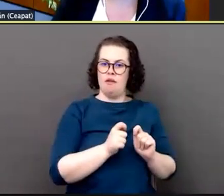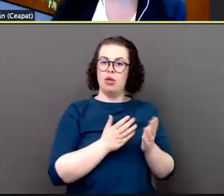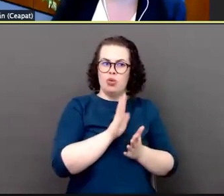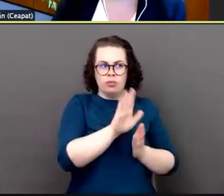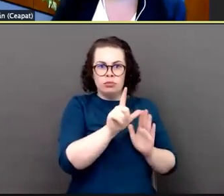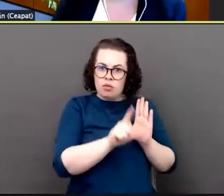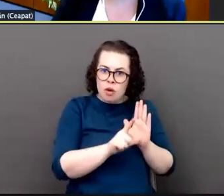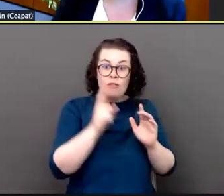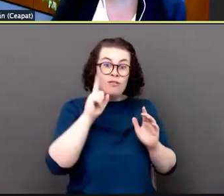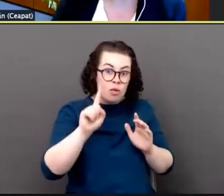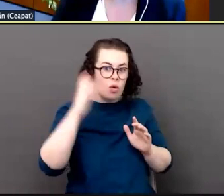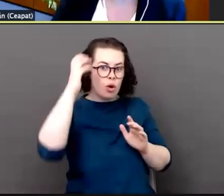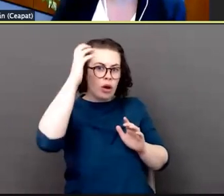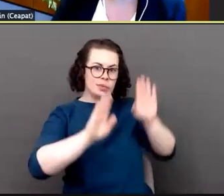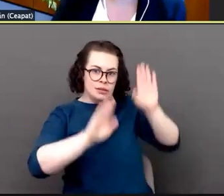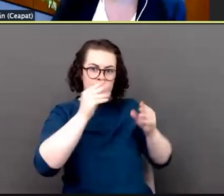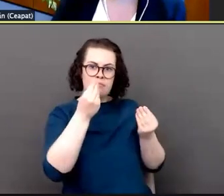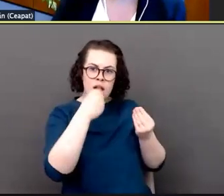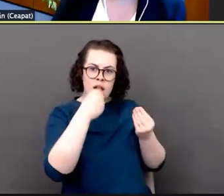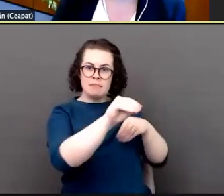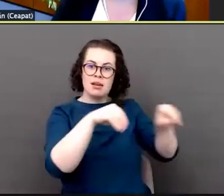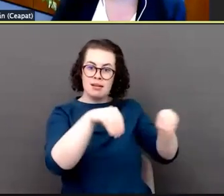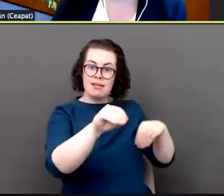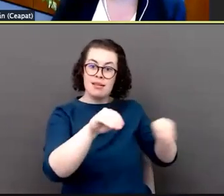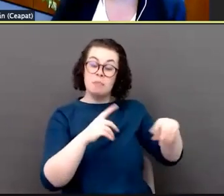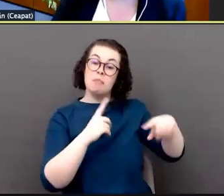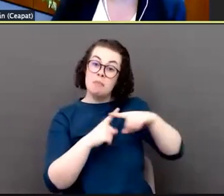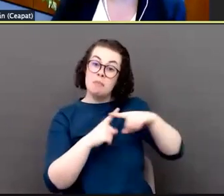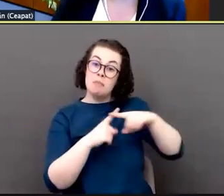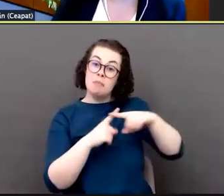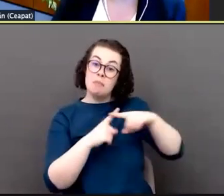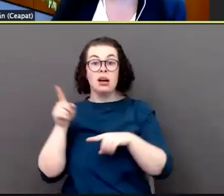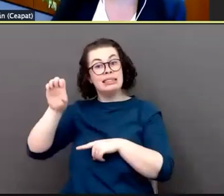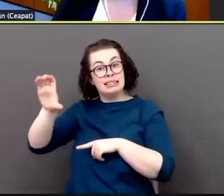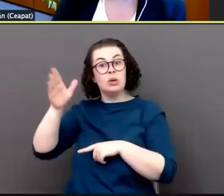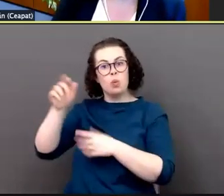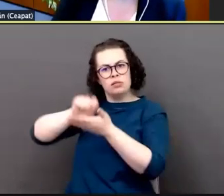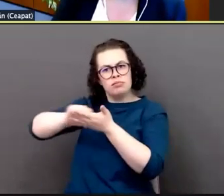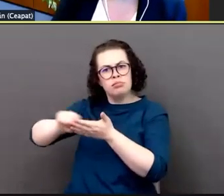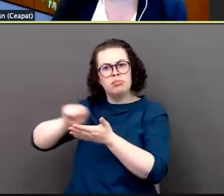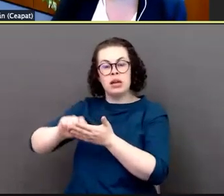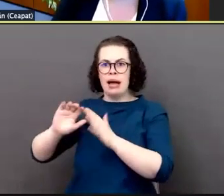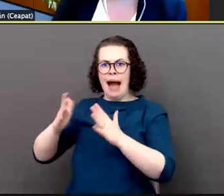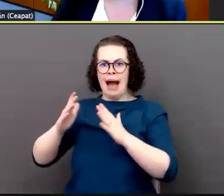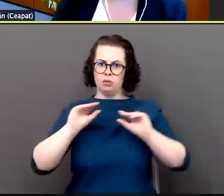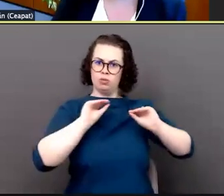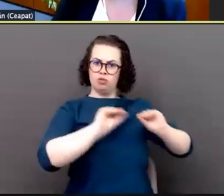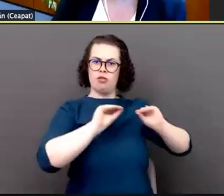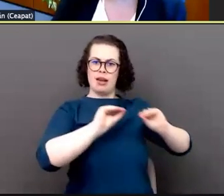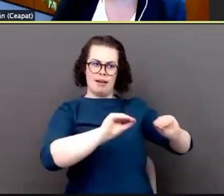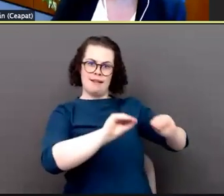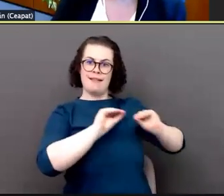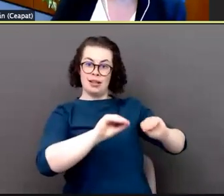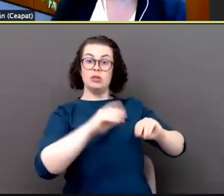procurement and promote the training of public buyers to buy accessible